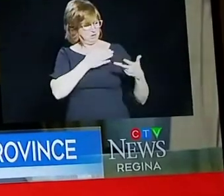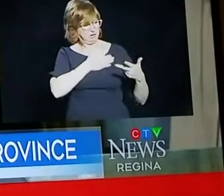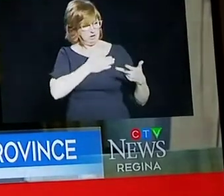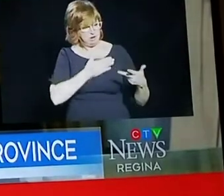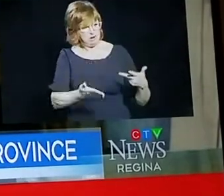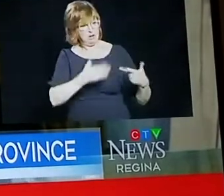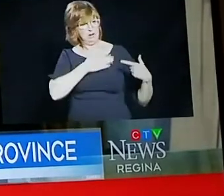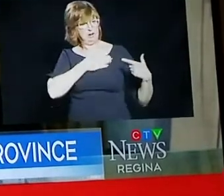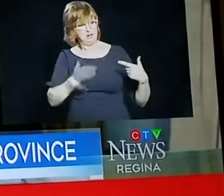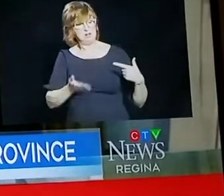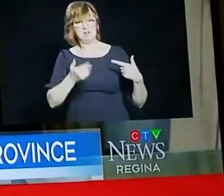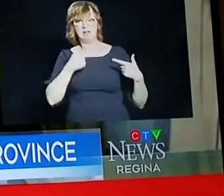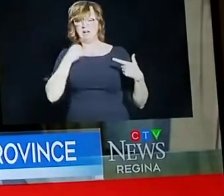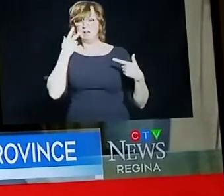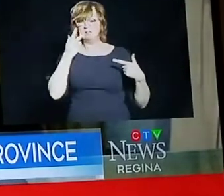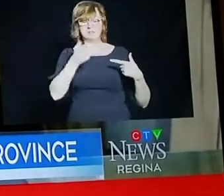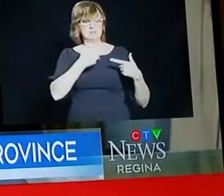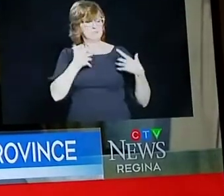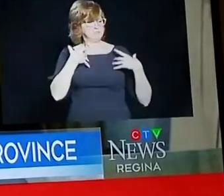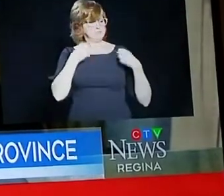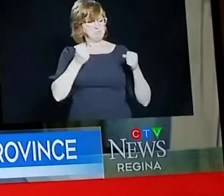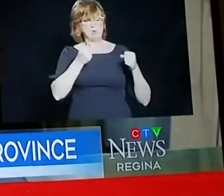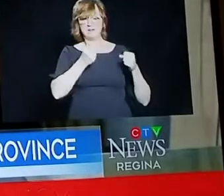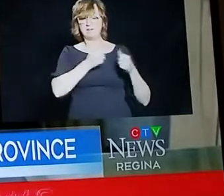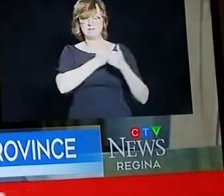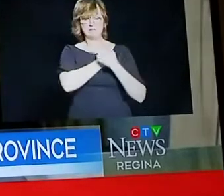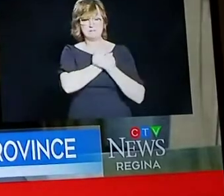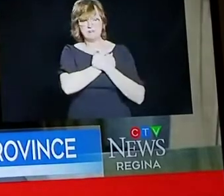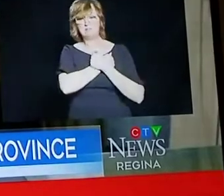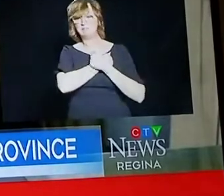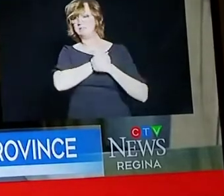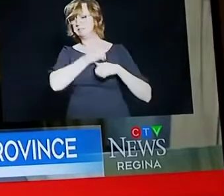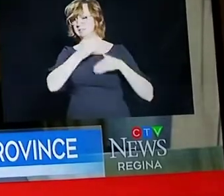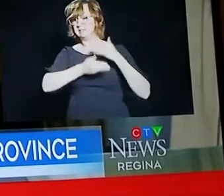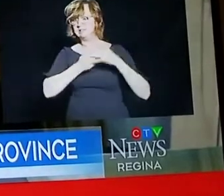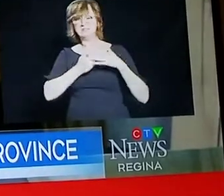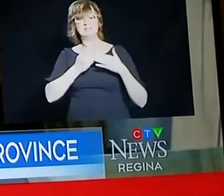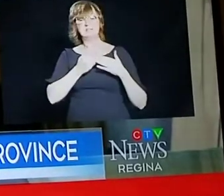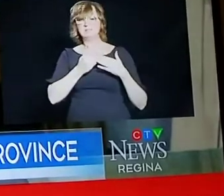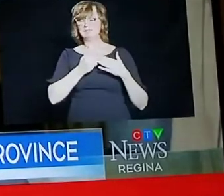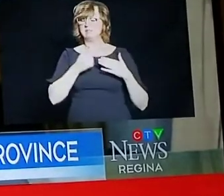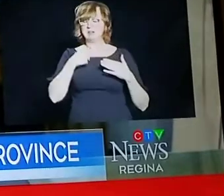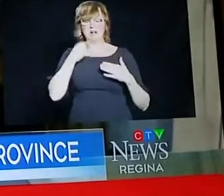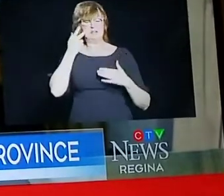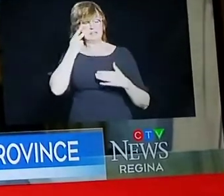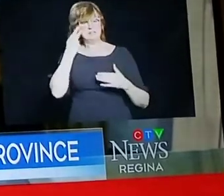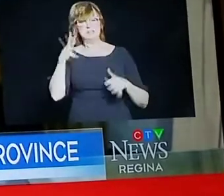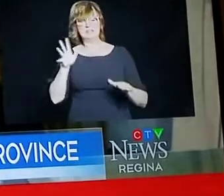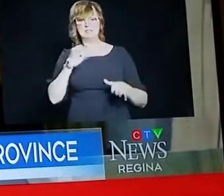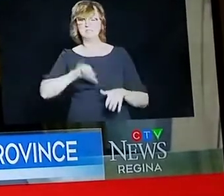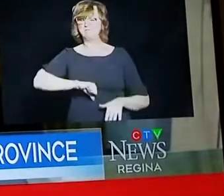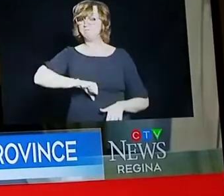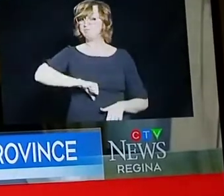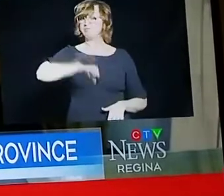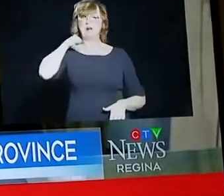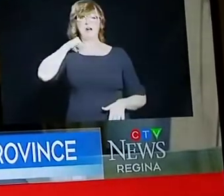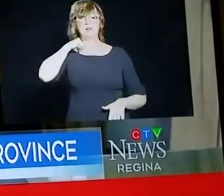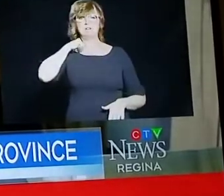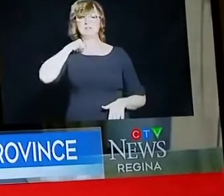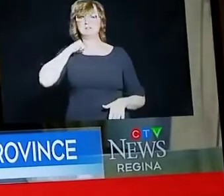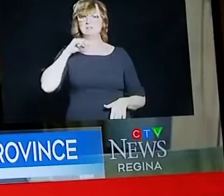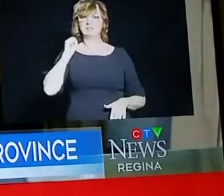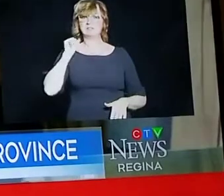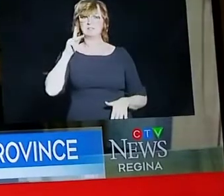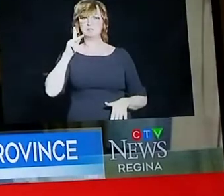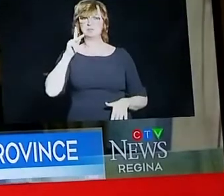compassionate. Caring and strong, that's Saskatchewan. And I have never been so proud to call this province